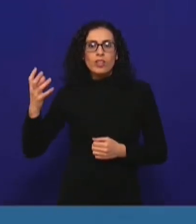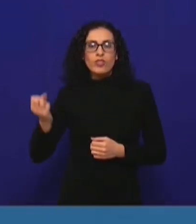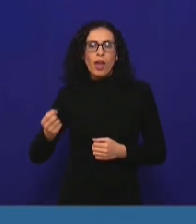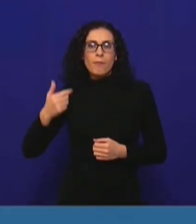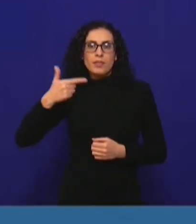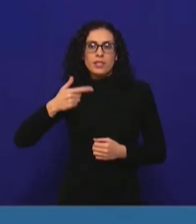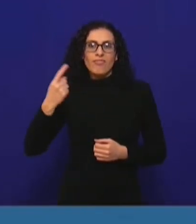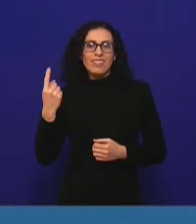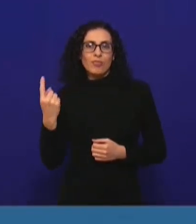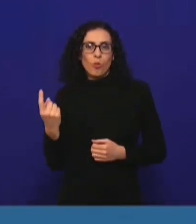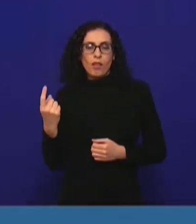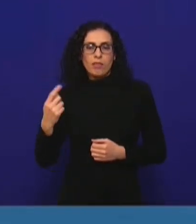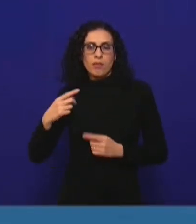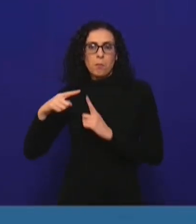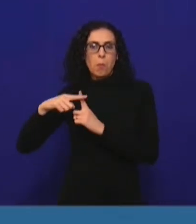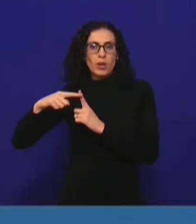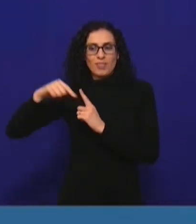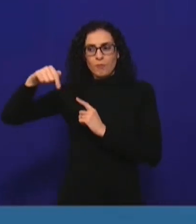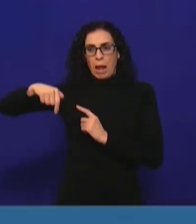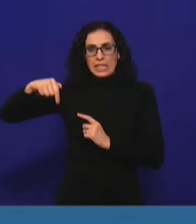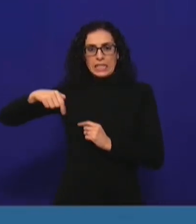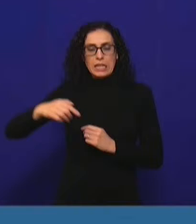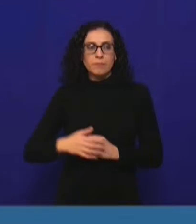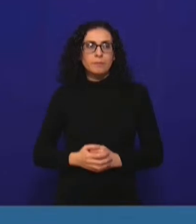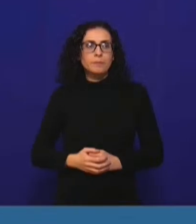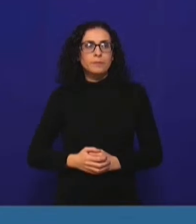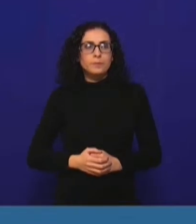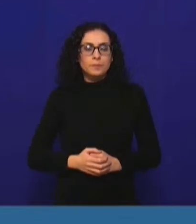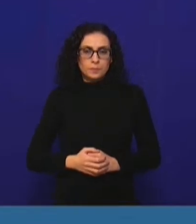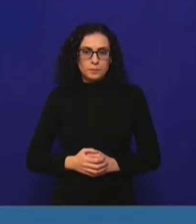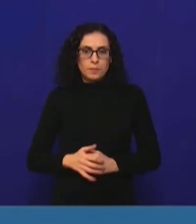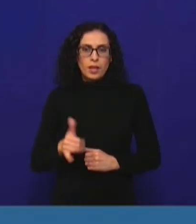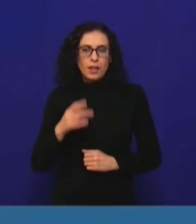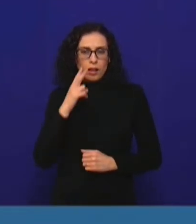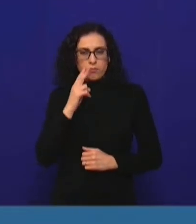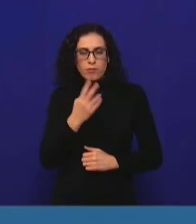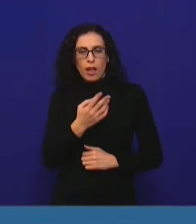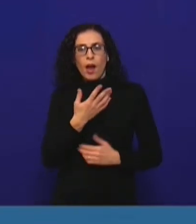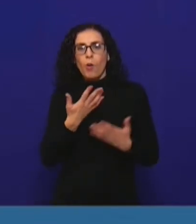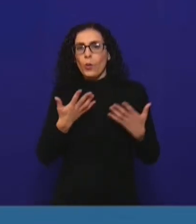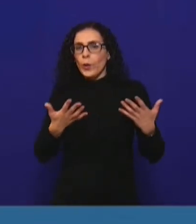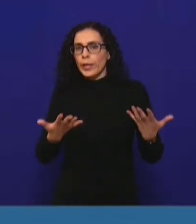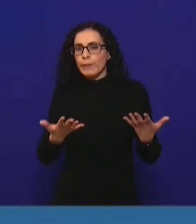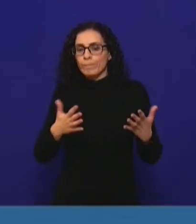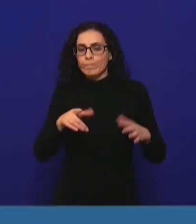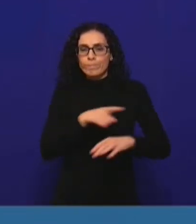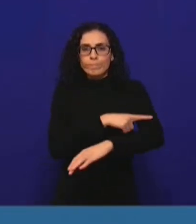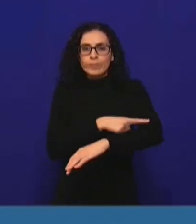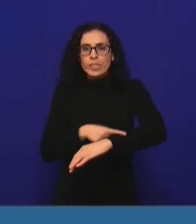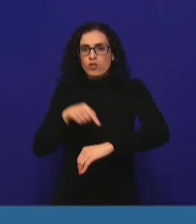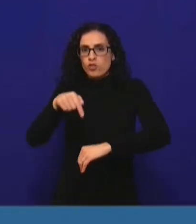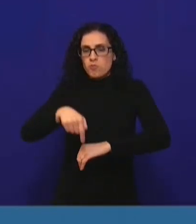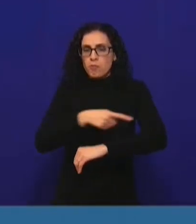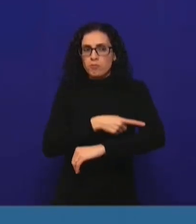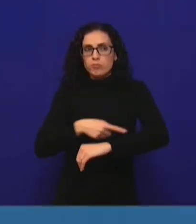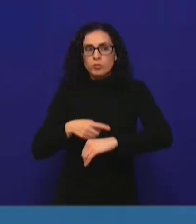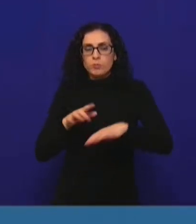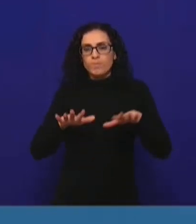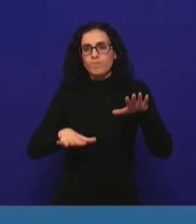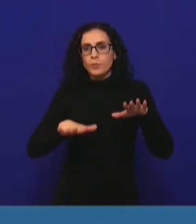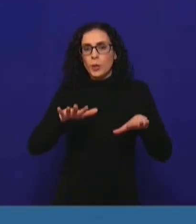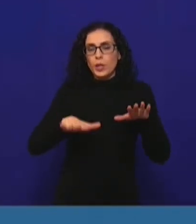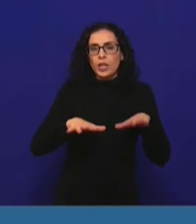huwa 71. Kien ħarsu lejn il-maġġor parti tal-każijiet li kellna din il-ġimgħa għadna l-maġġor parti